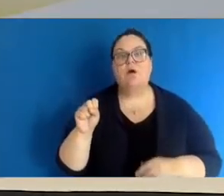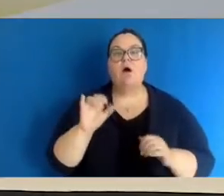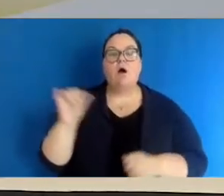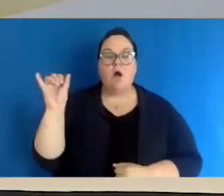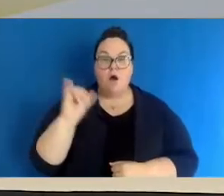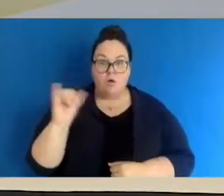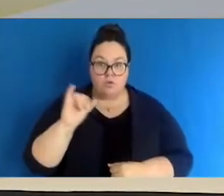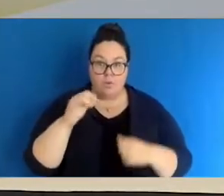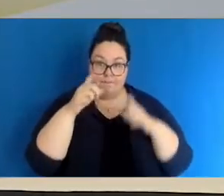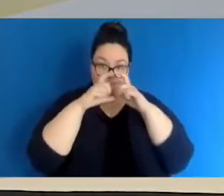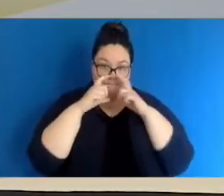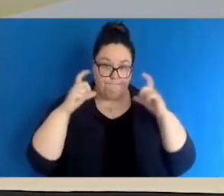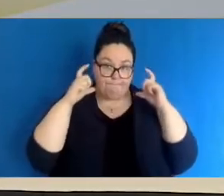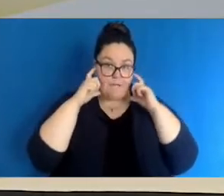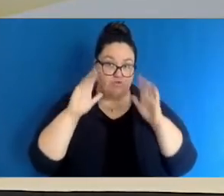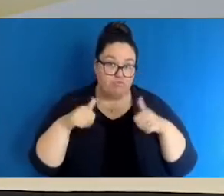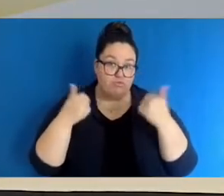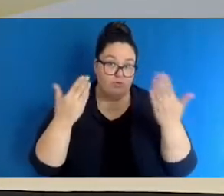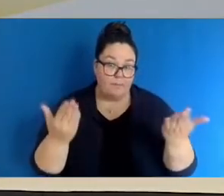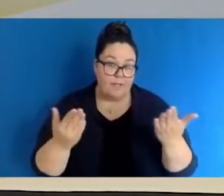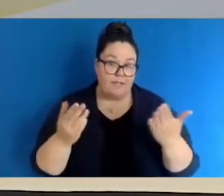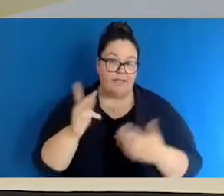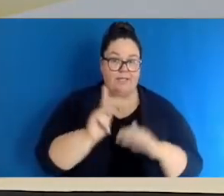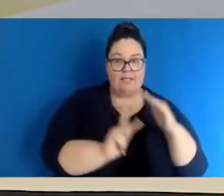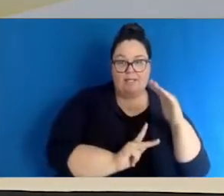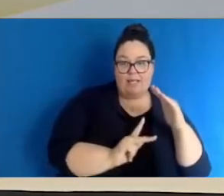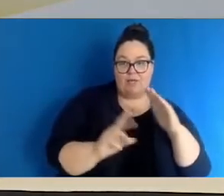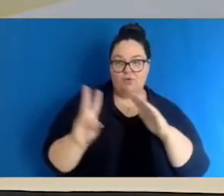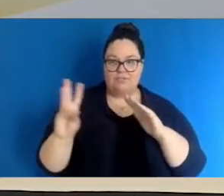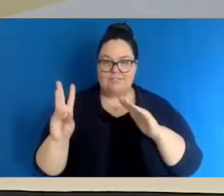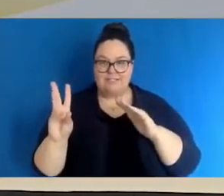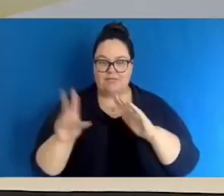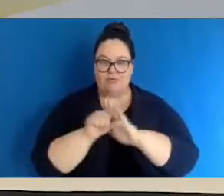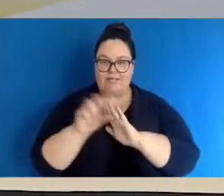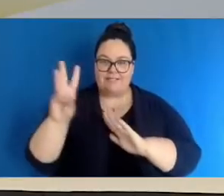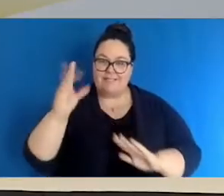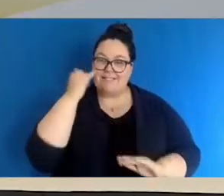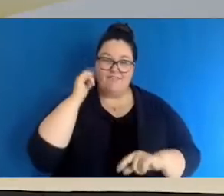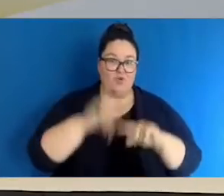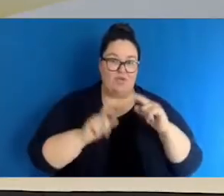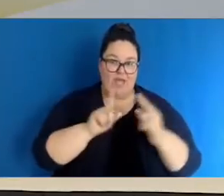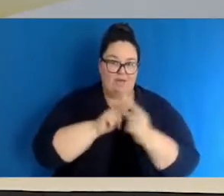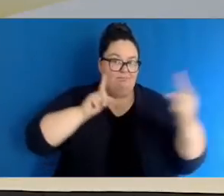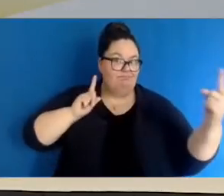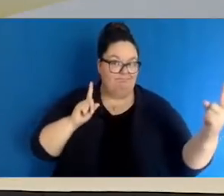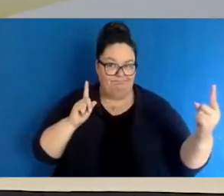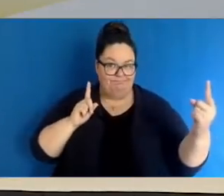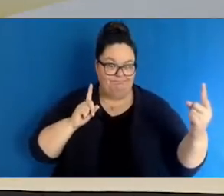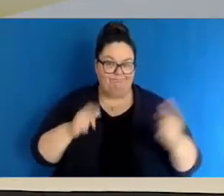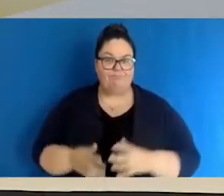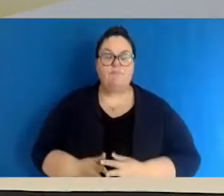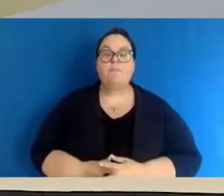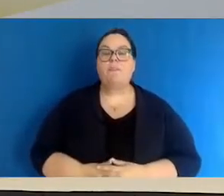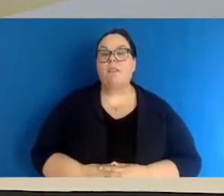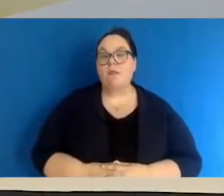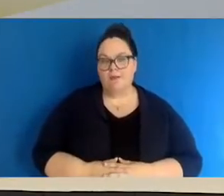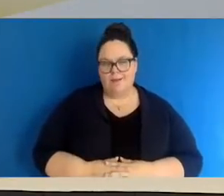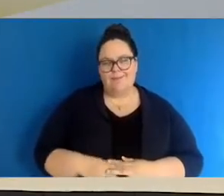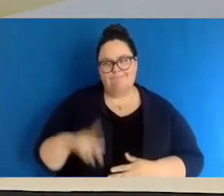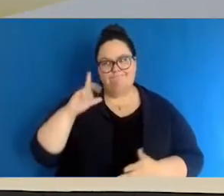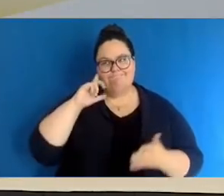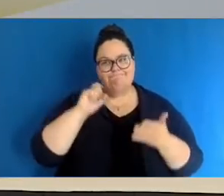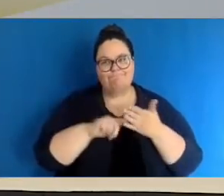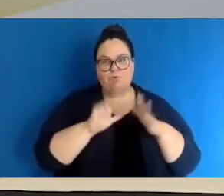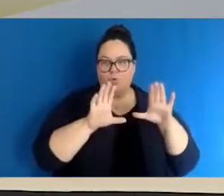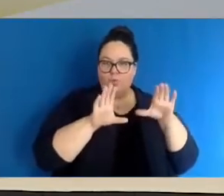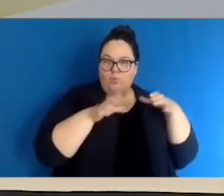masks are recommended for staff in classrooms in K-6 when physical distancing is not possible. We recognize that cohorting is